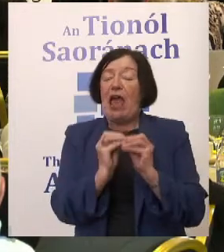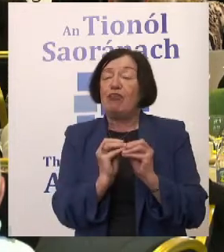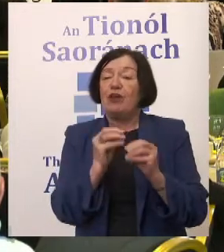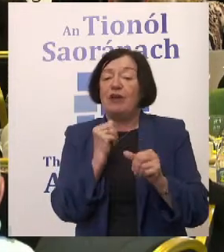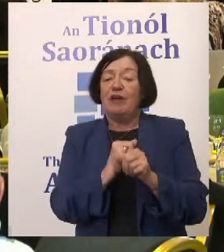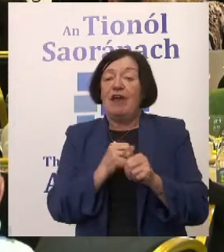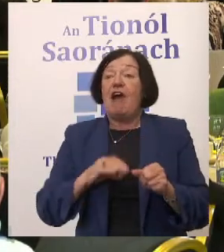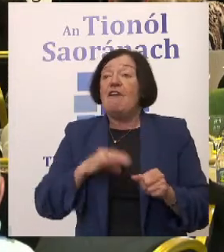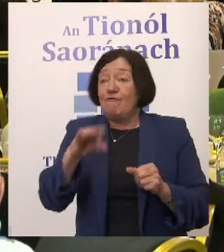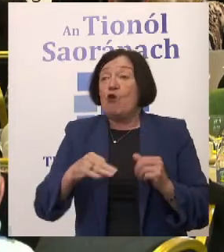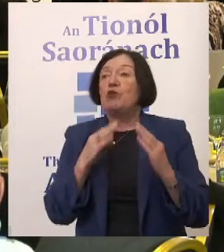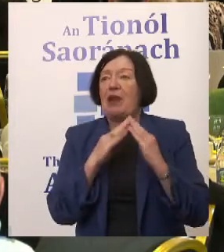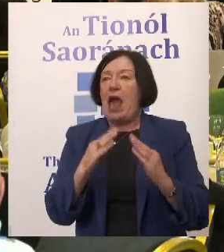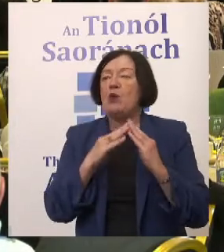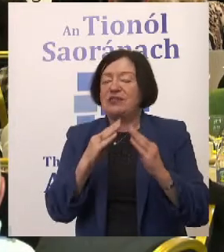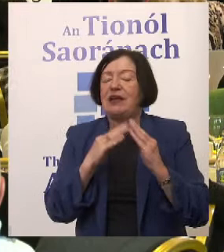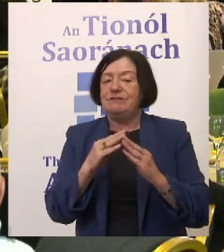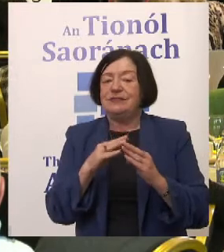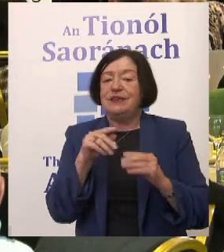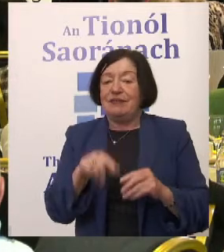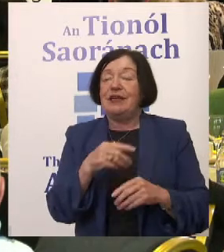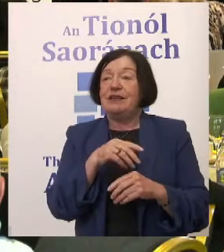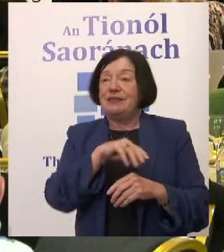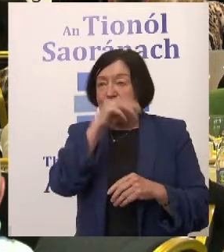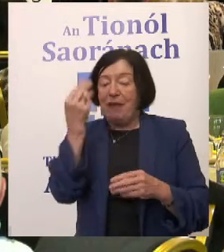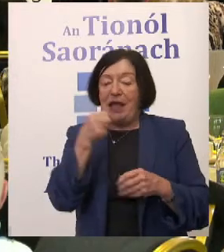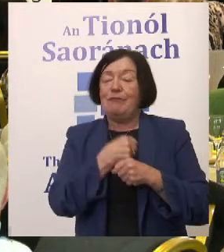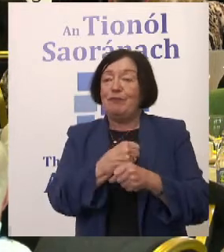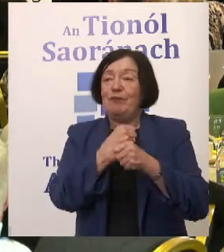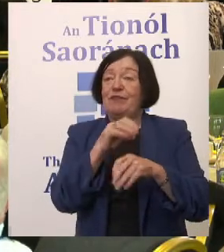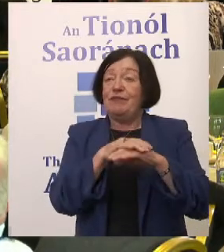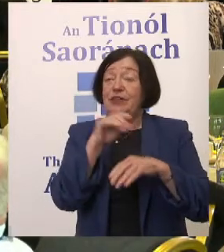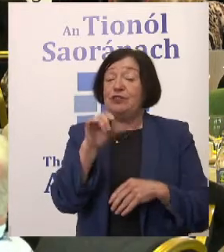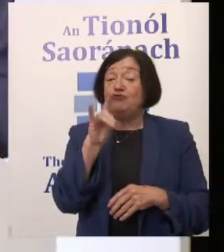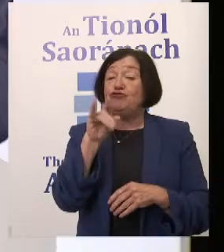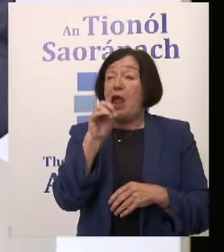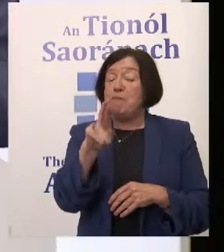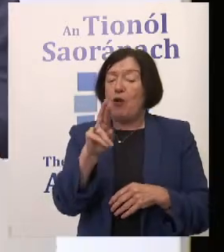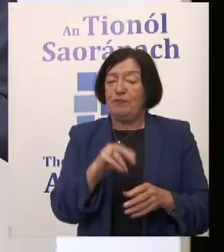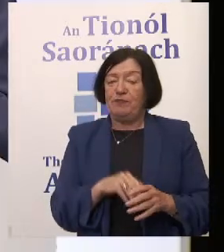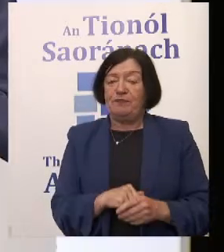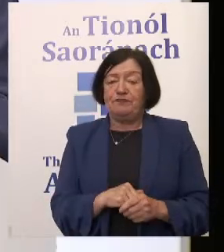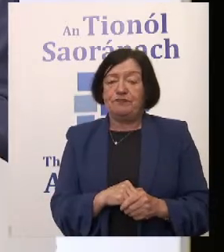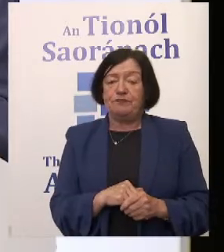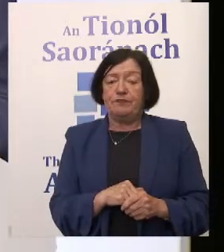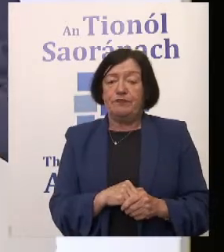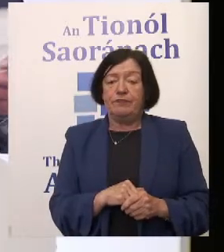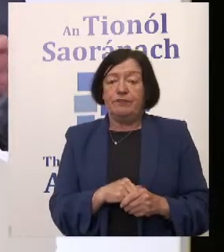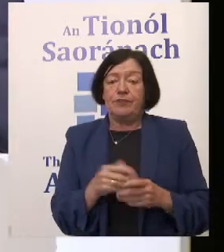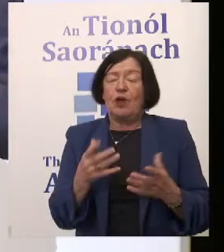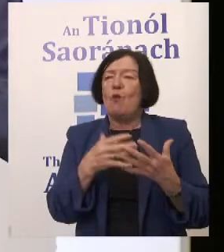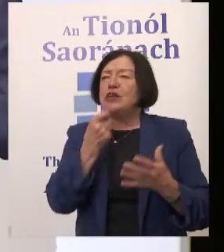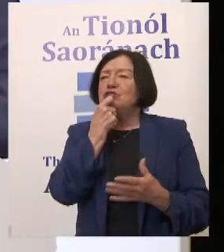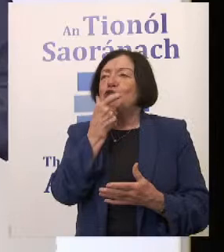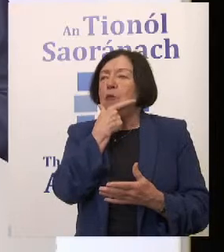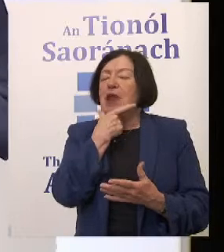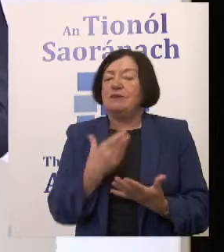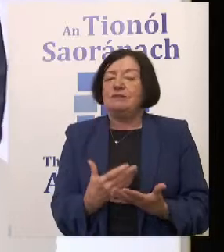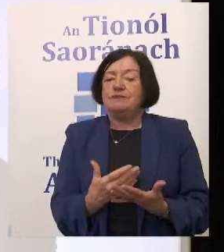about affordable housing. So that's the main lobbying points that the Chamber talks about. So what's Dublin?